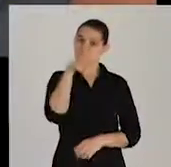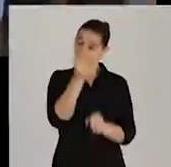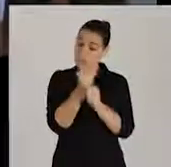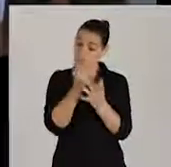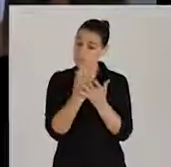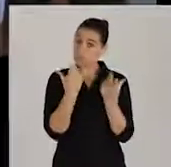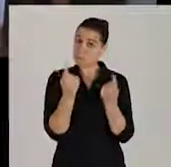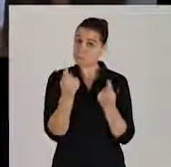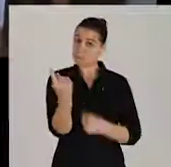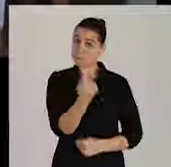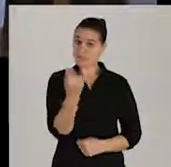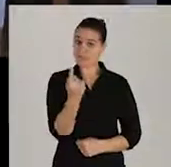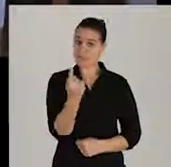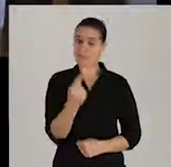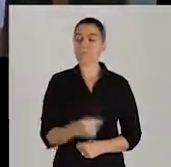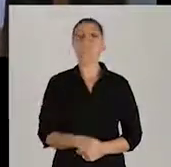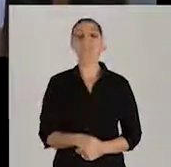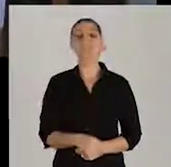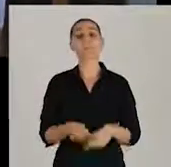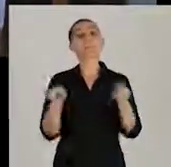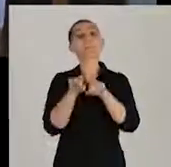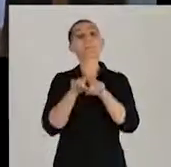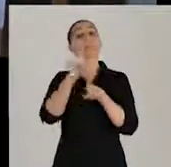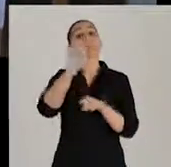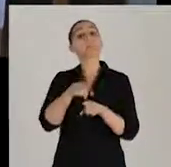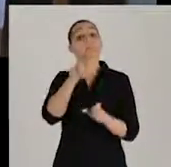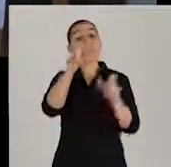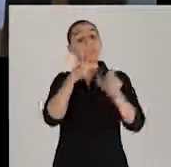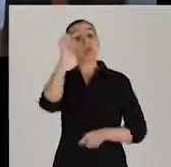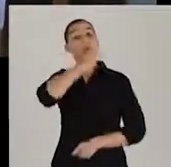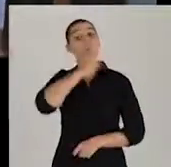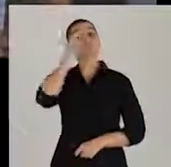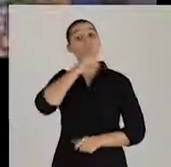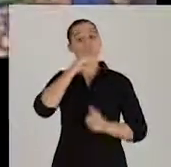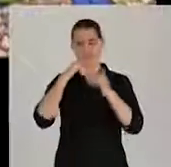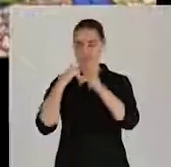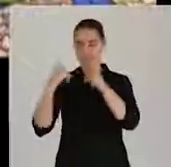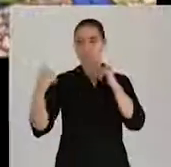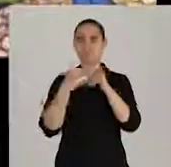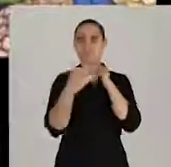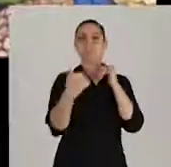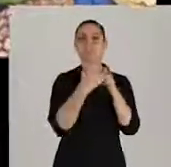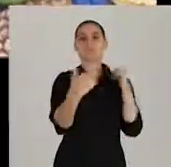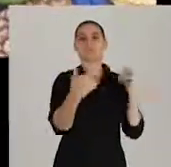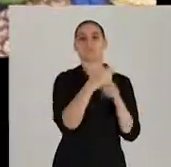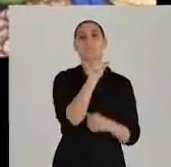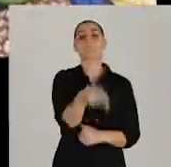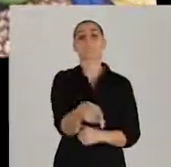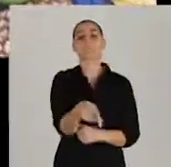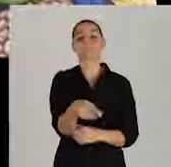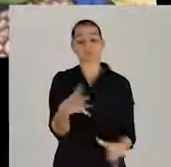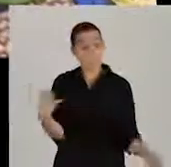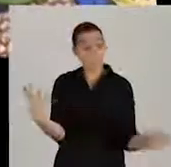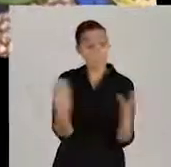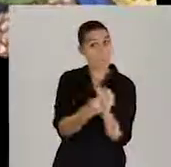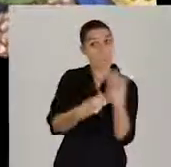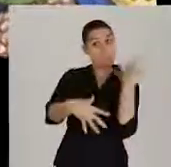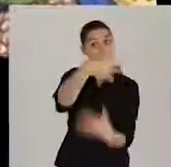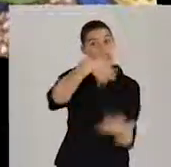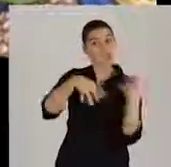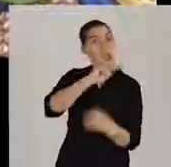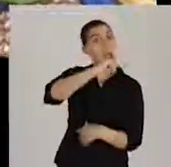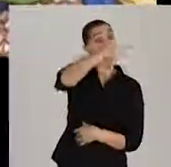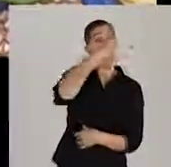patients. A trained clerk, nurse, or anyone that has contact with patients as they enter the clinic can make this